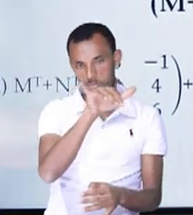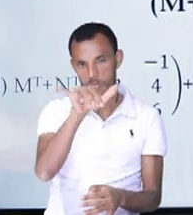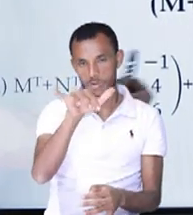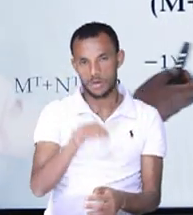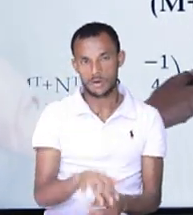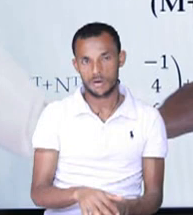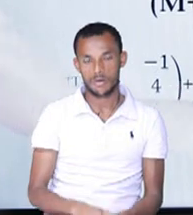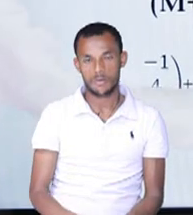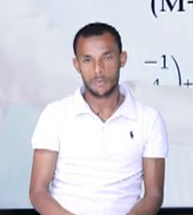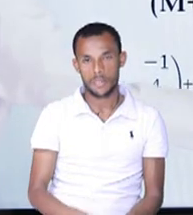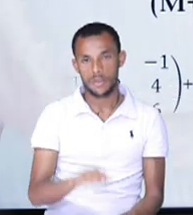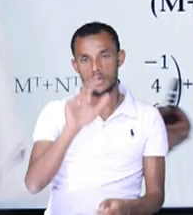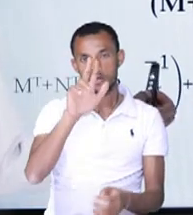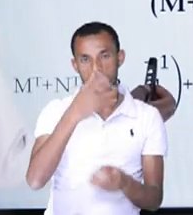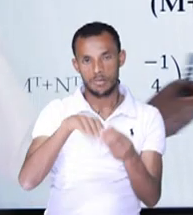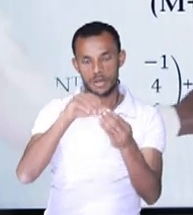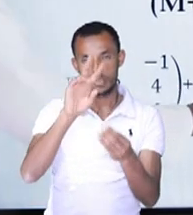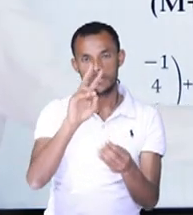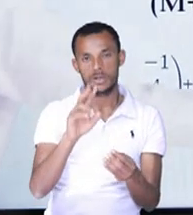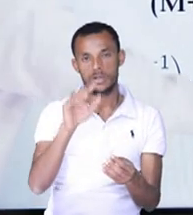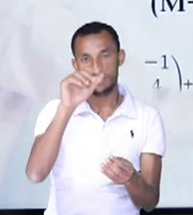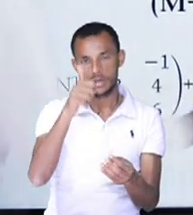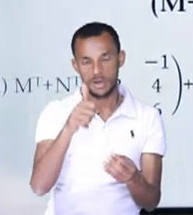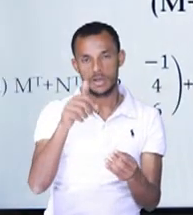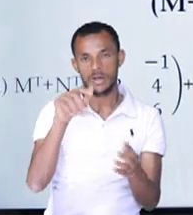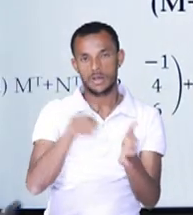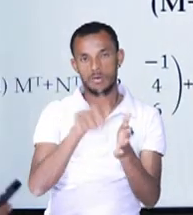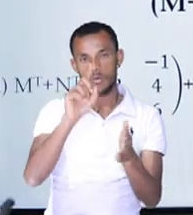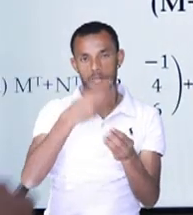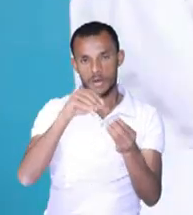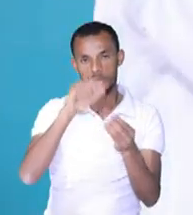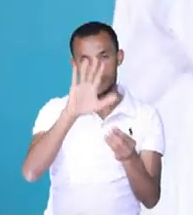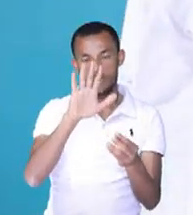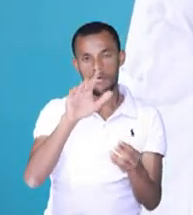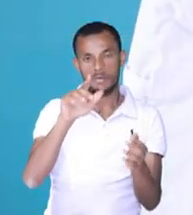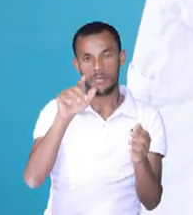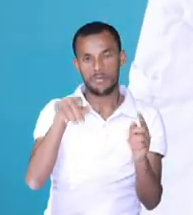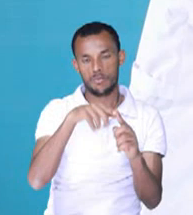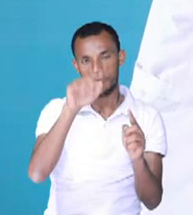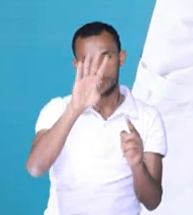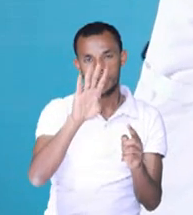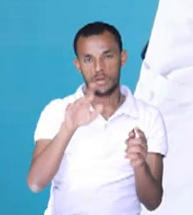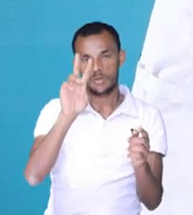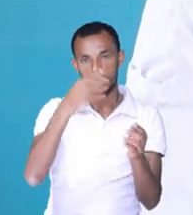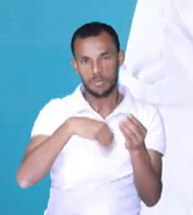elements. 3 plus 7, it was 10, -1 plus 5, +4. 2 plus -4, it is -2.